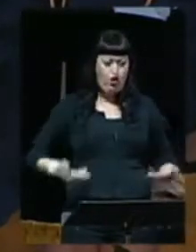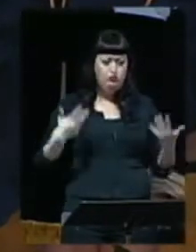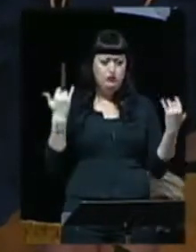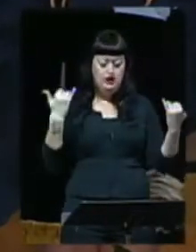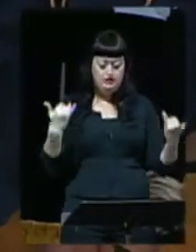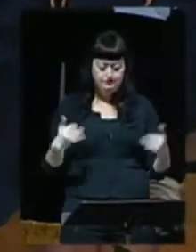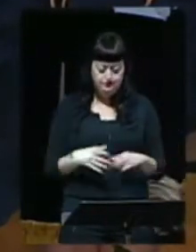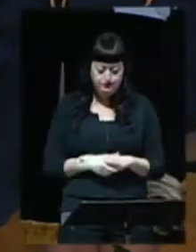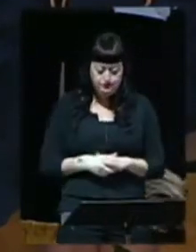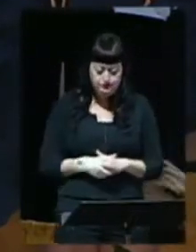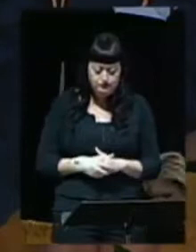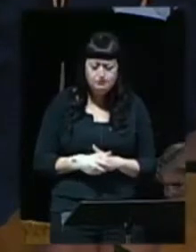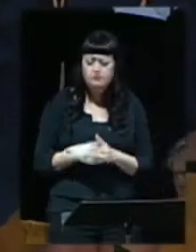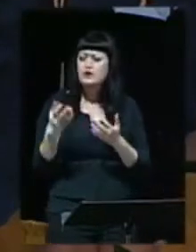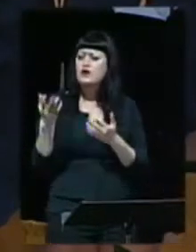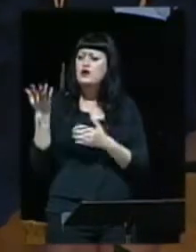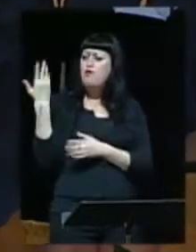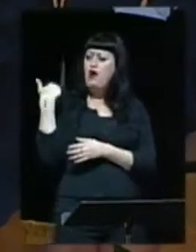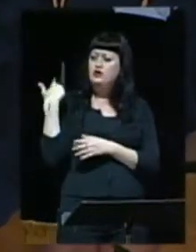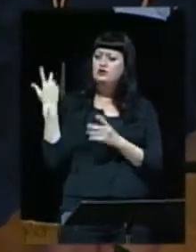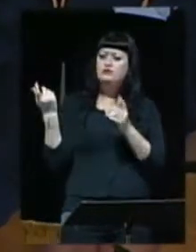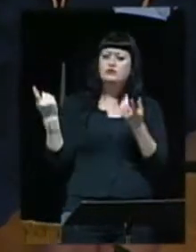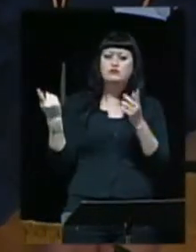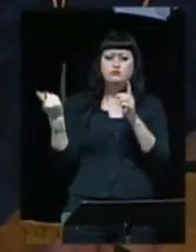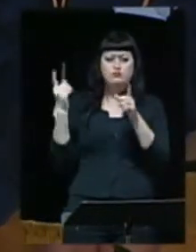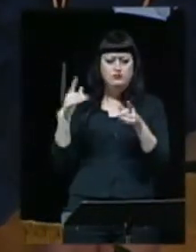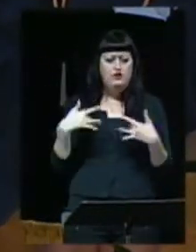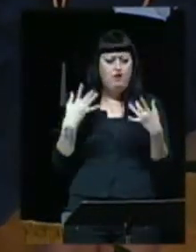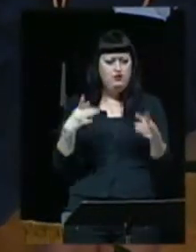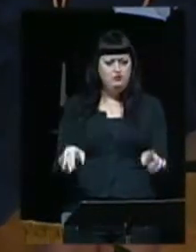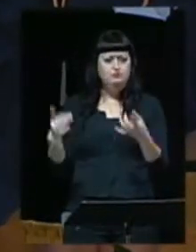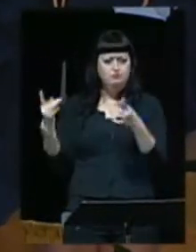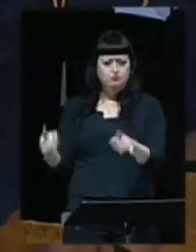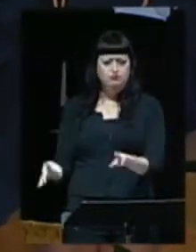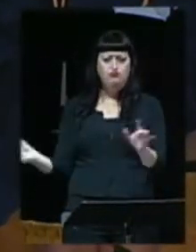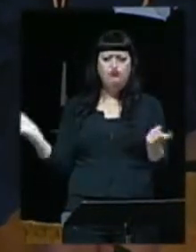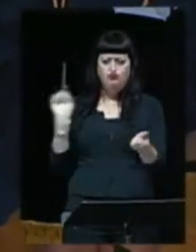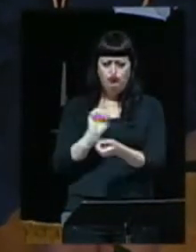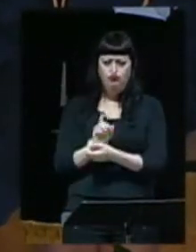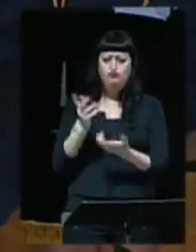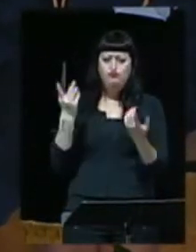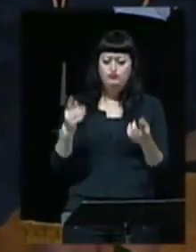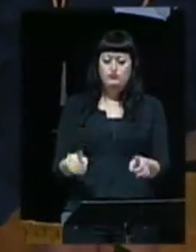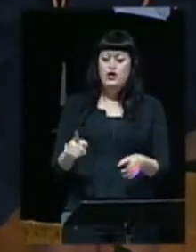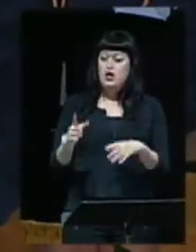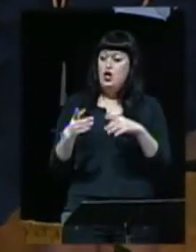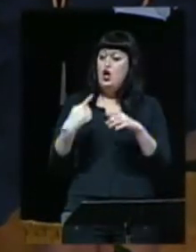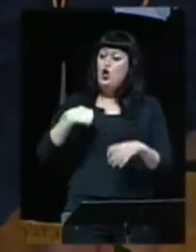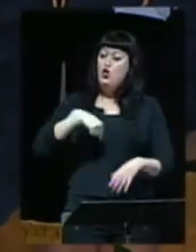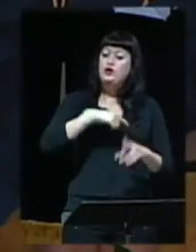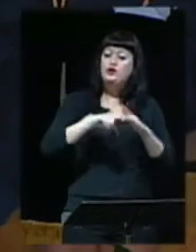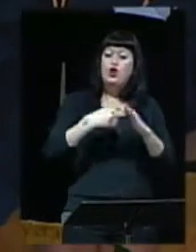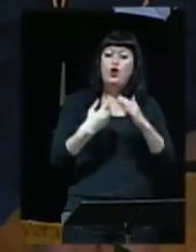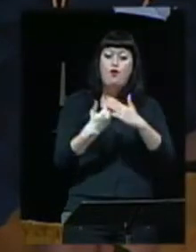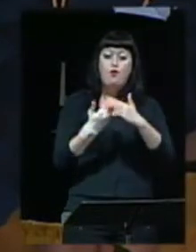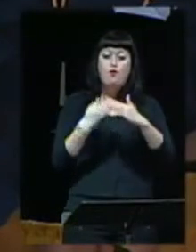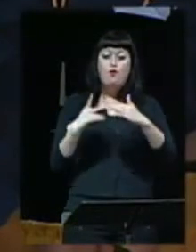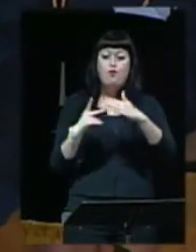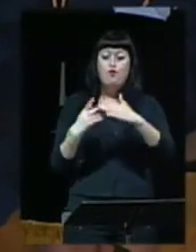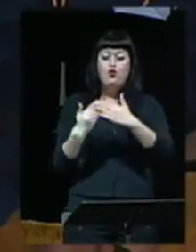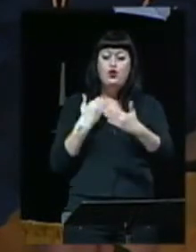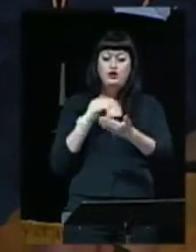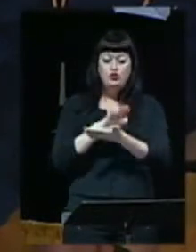years, many things have changed. Our class alone has been through many changes. We started preschool in 2001, when